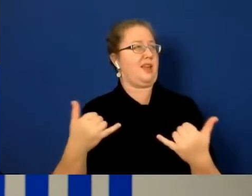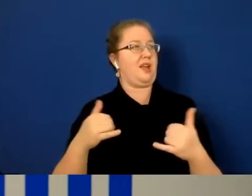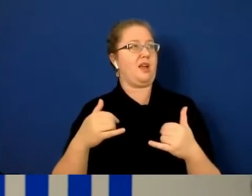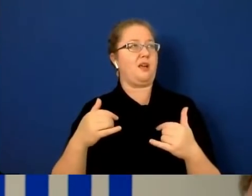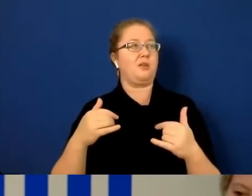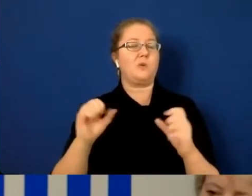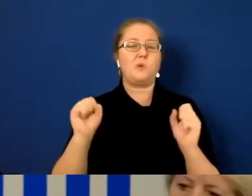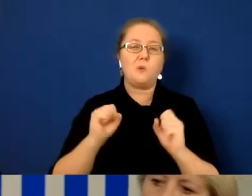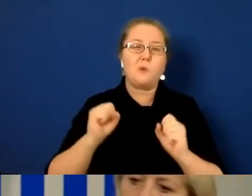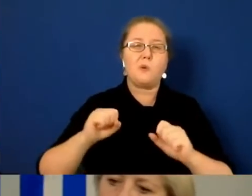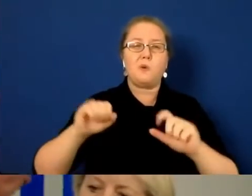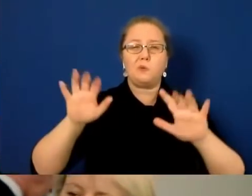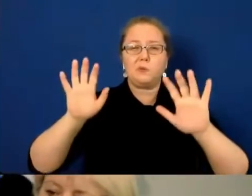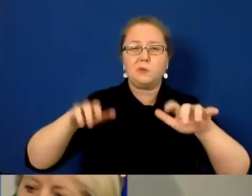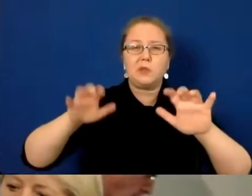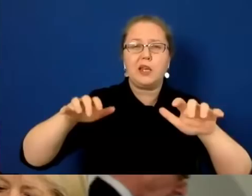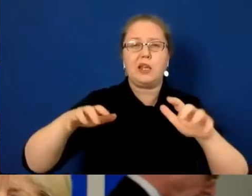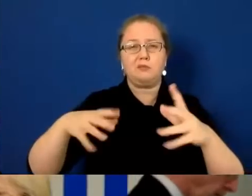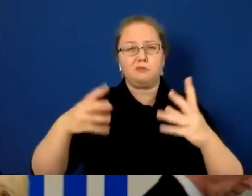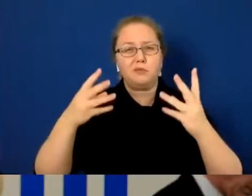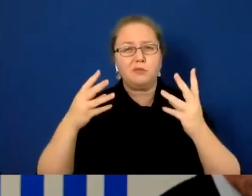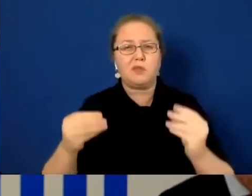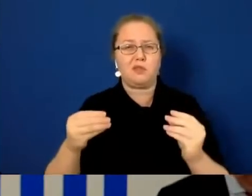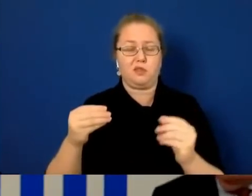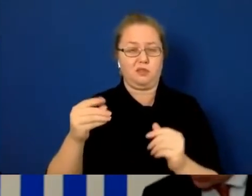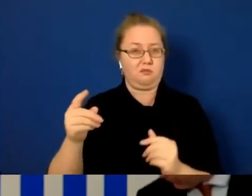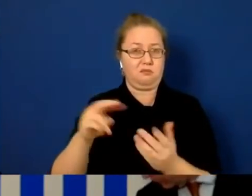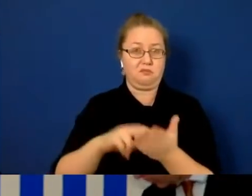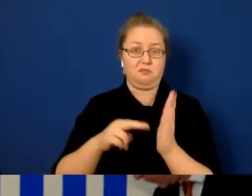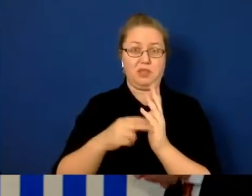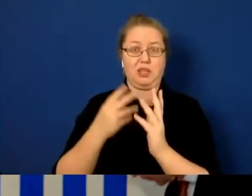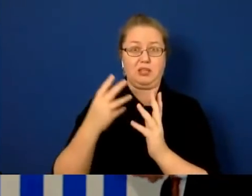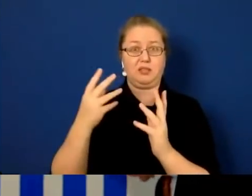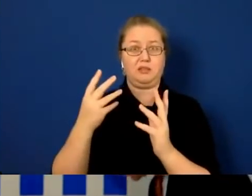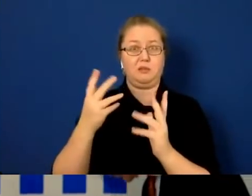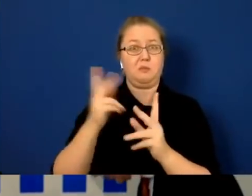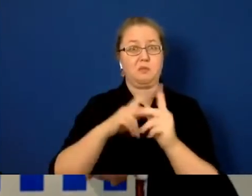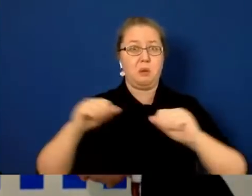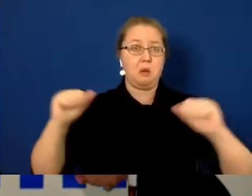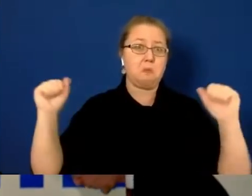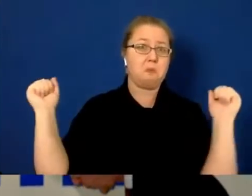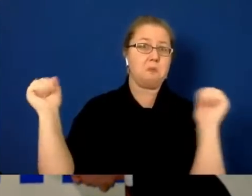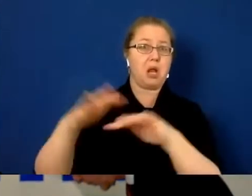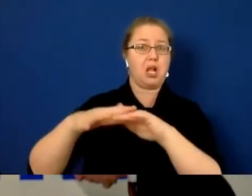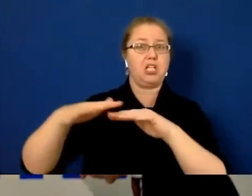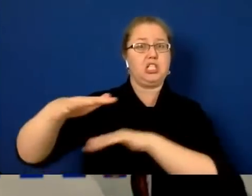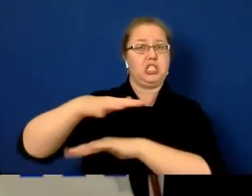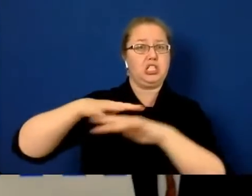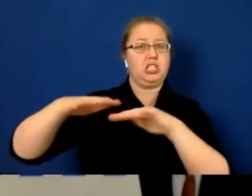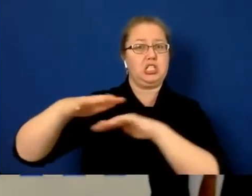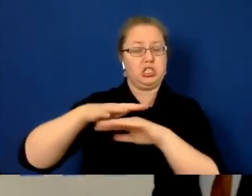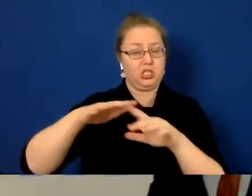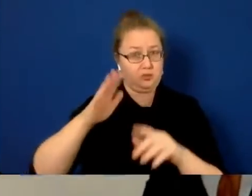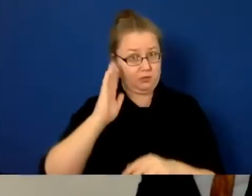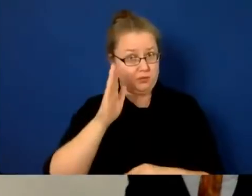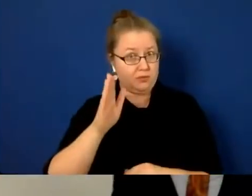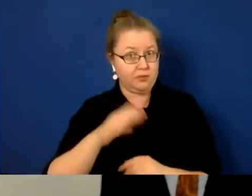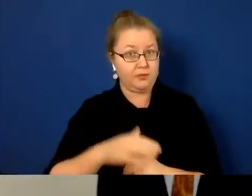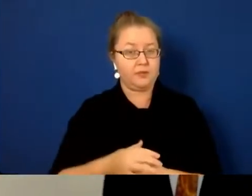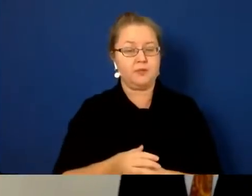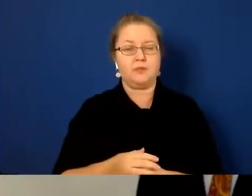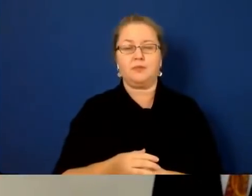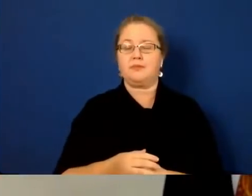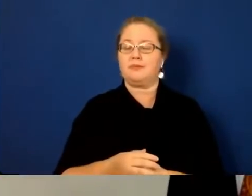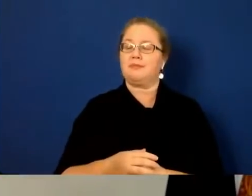Lauren Collins, Surrey Now Leader. Hi. So to be clear, we could see what is essentially a